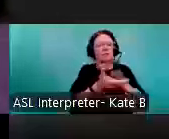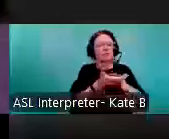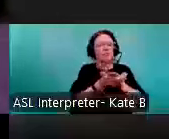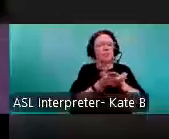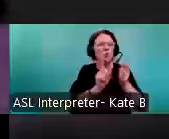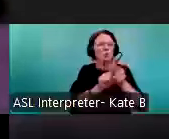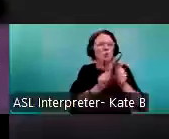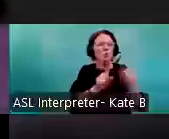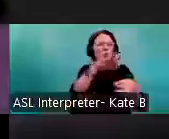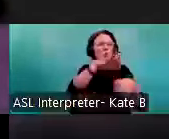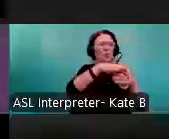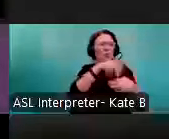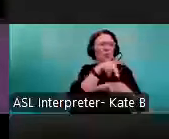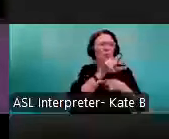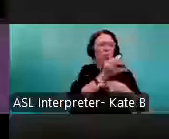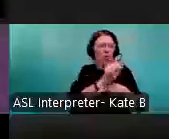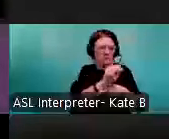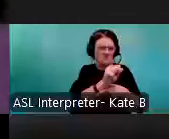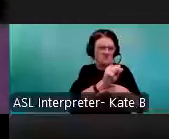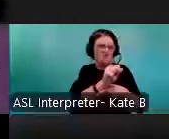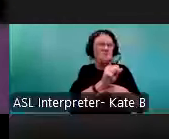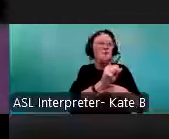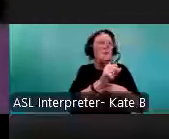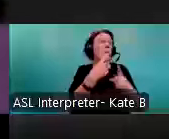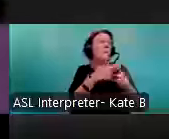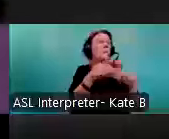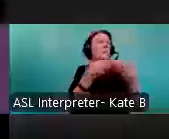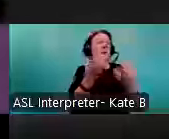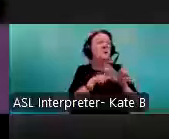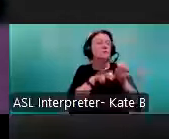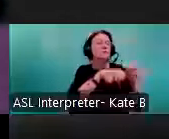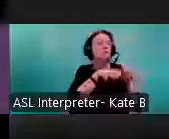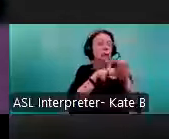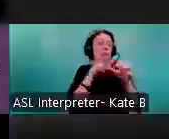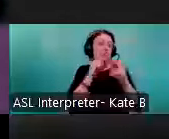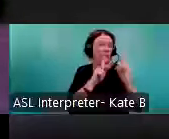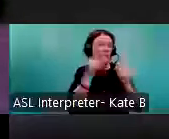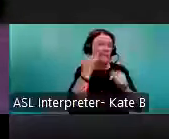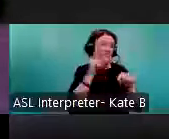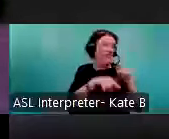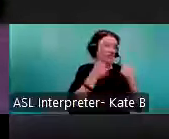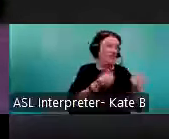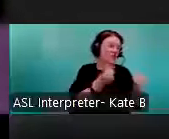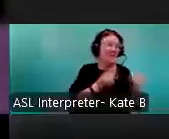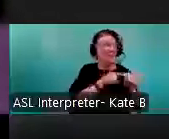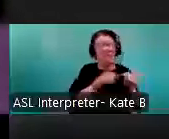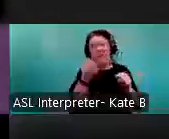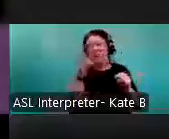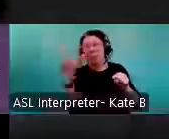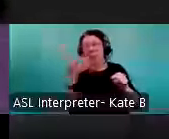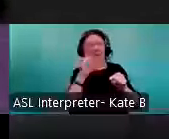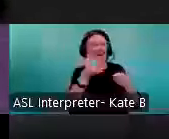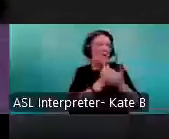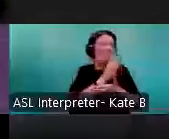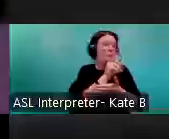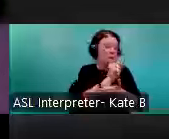really crucial service for providing people rides to get to the polling place or get to early voting. And so if you are a